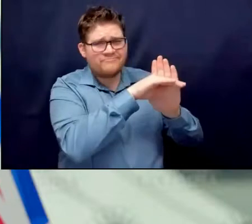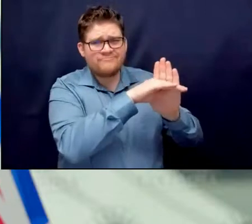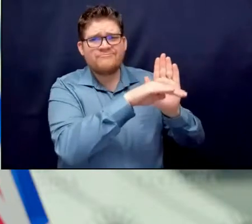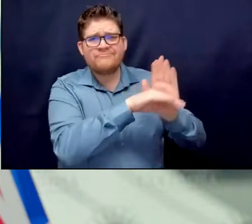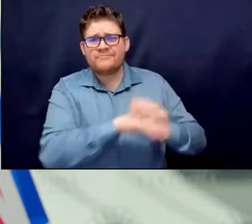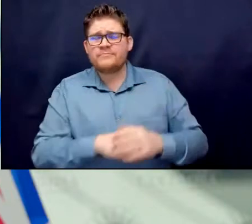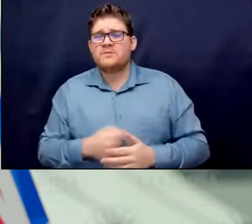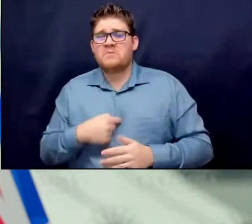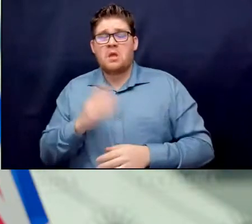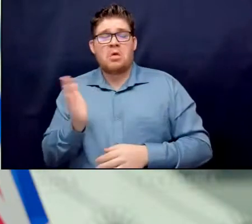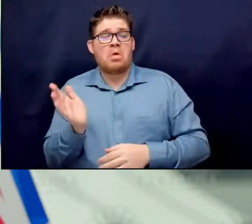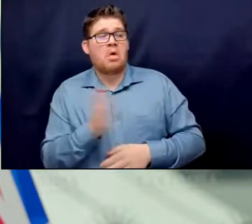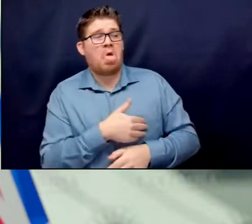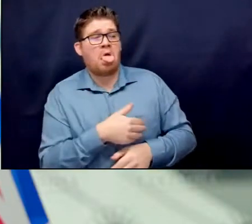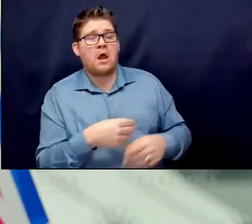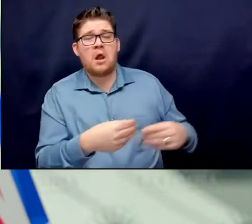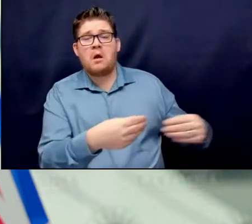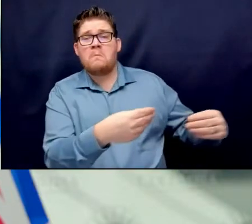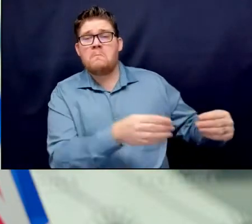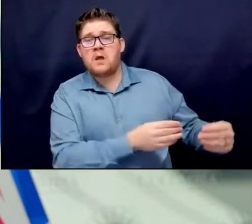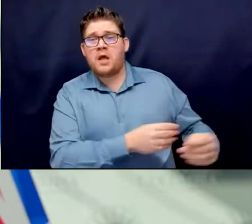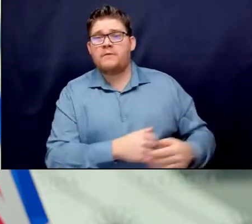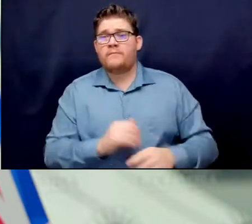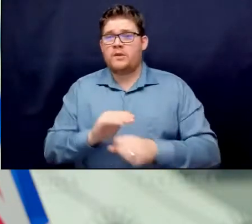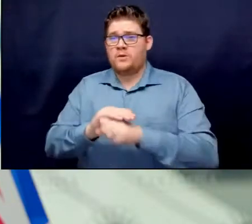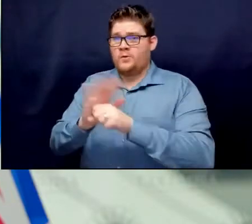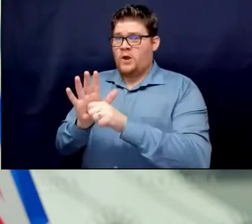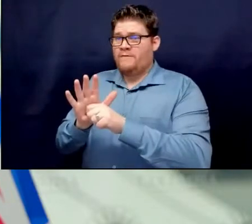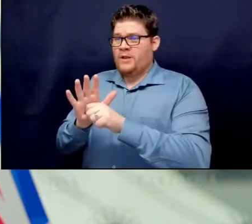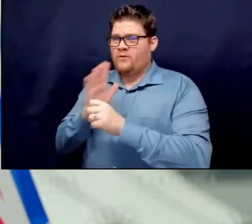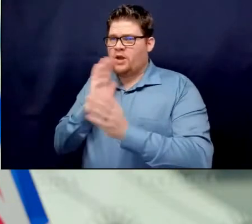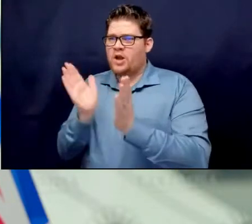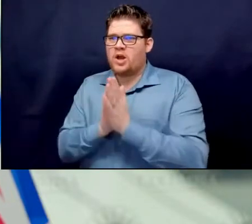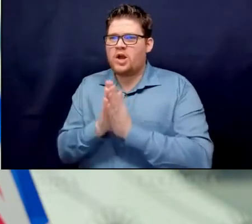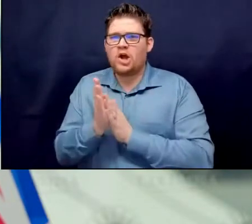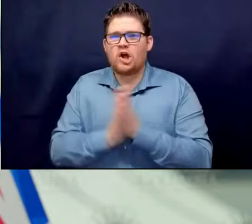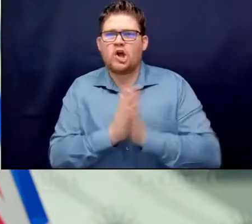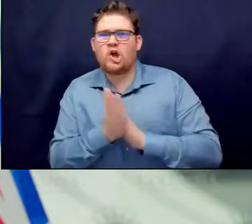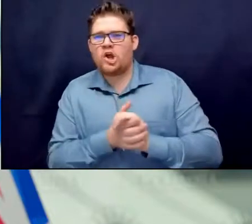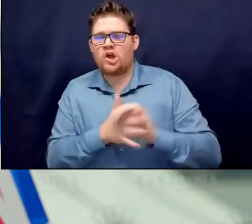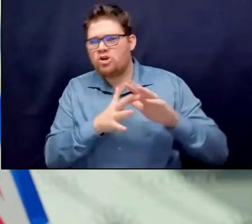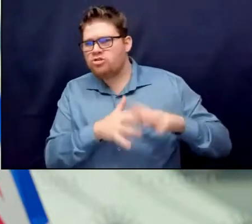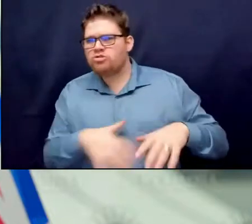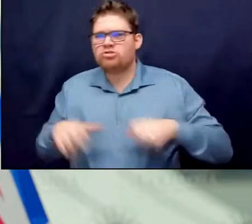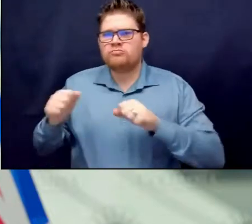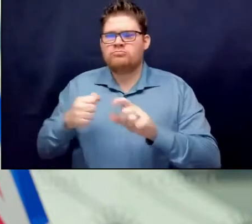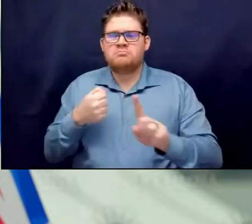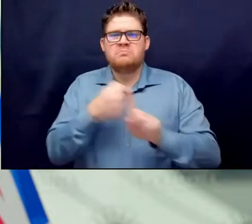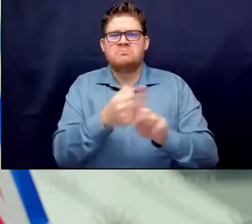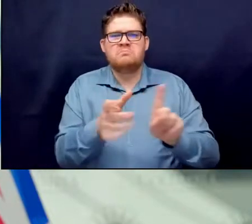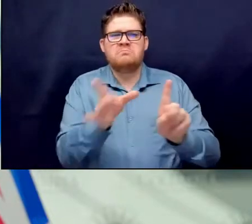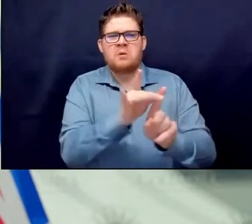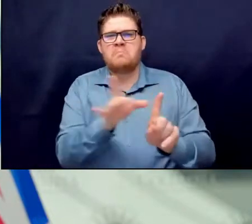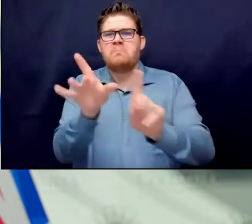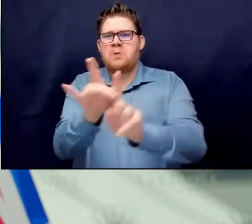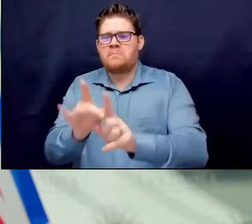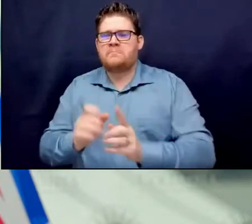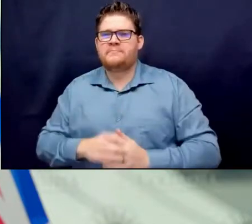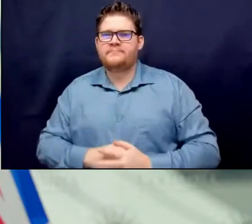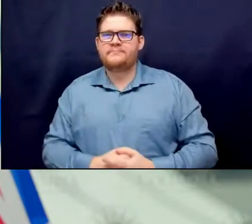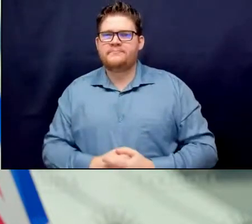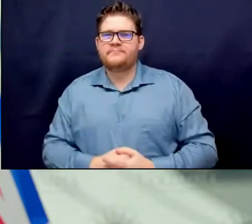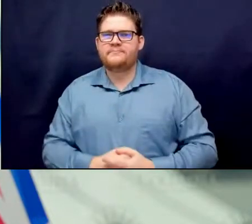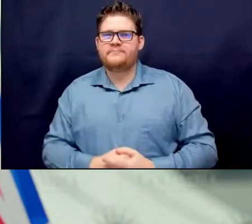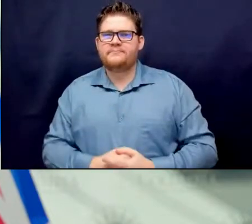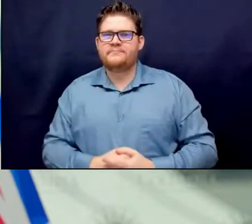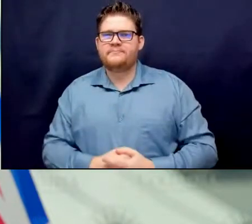in our defenses, COVID-19 will exploit those gaps. Third, one of the great assets is frankly, our public health